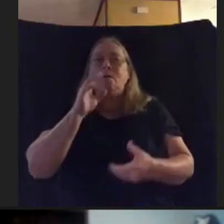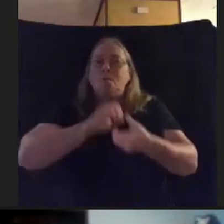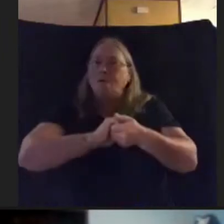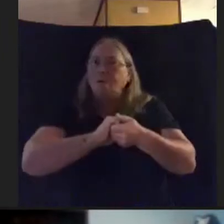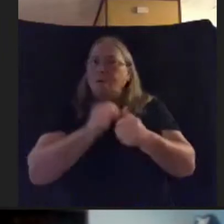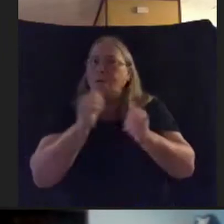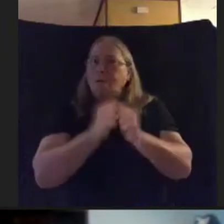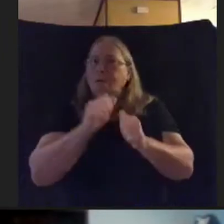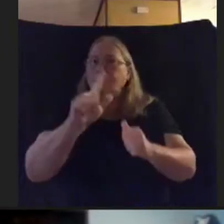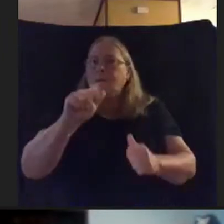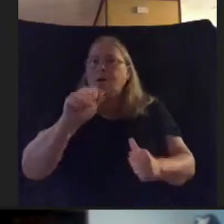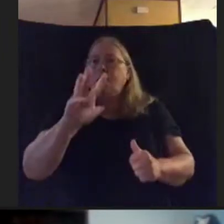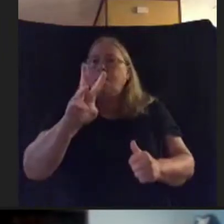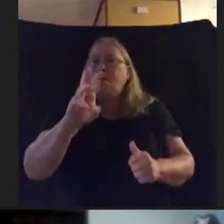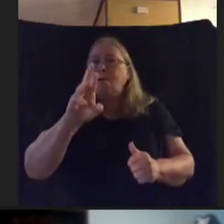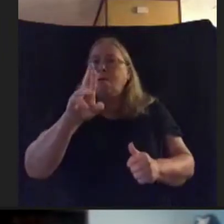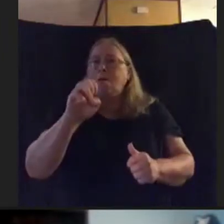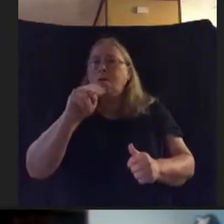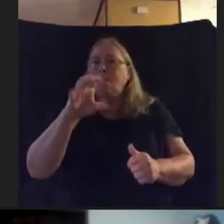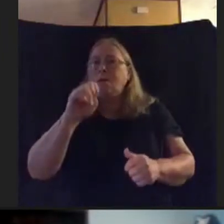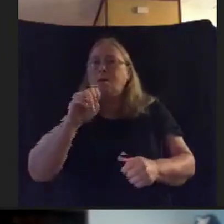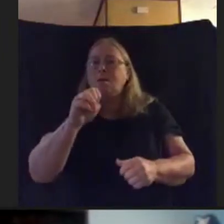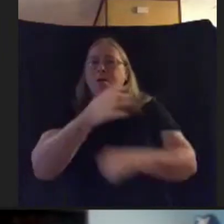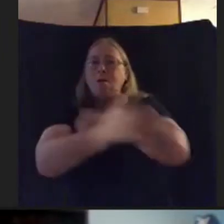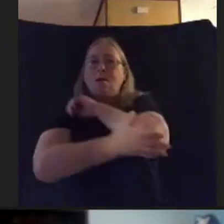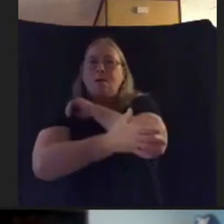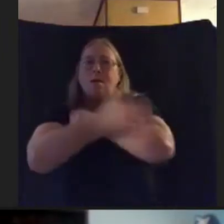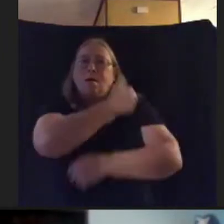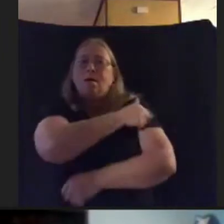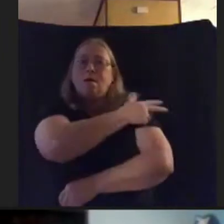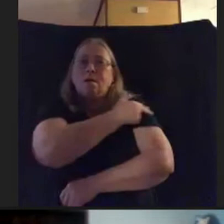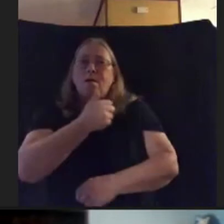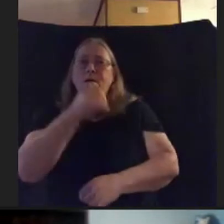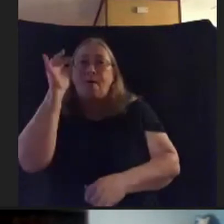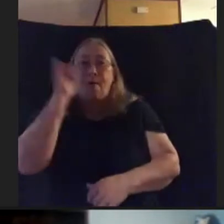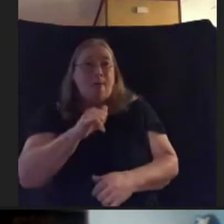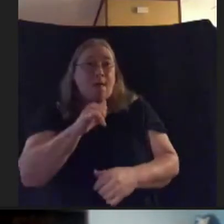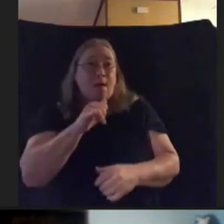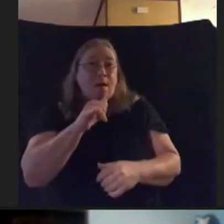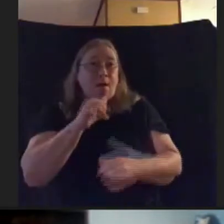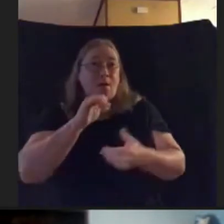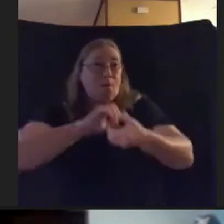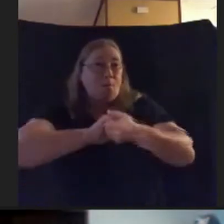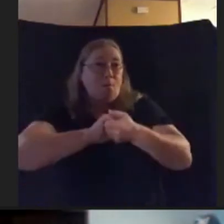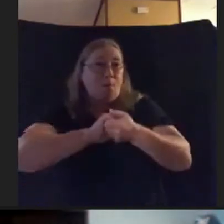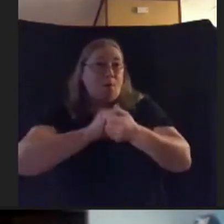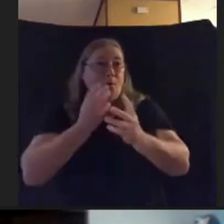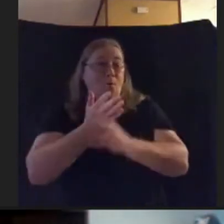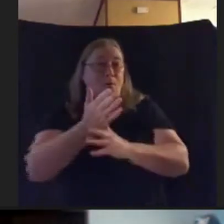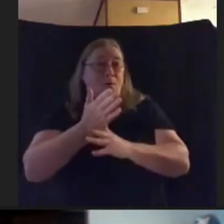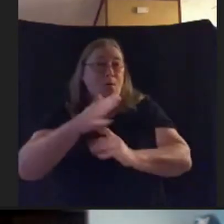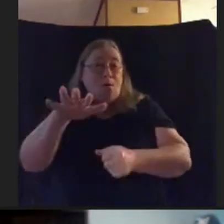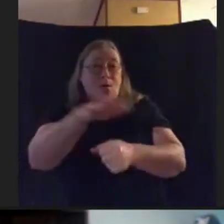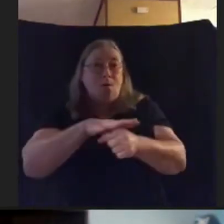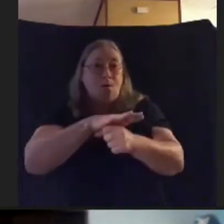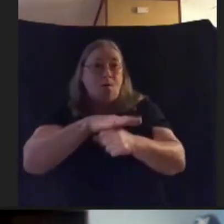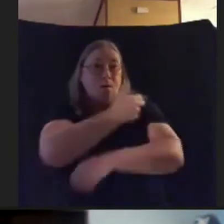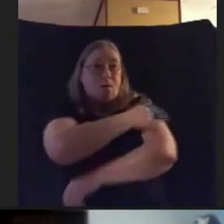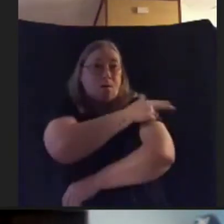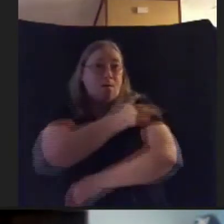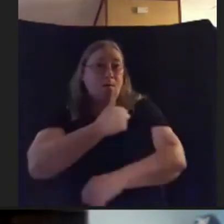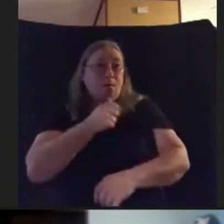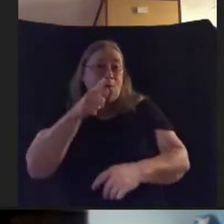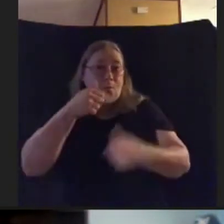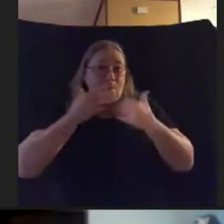County Hospital on a drive-through site in that county. Is that model of partnering with local hospitals one that you plan to